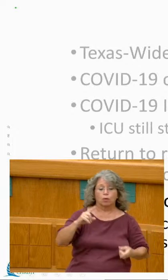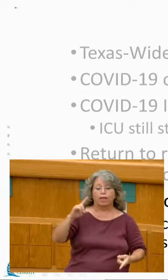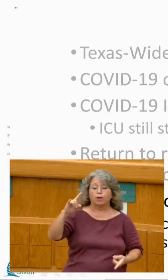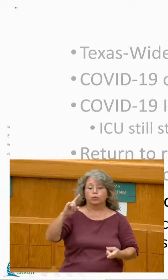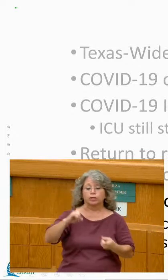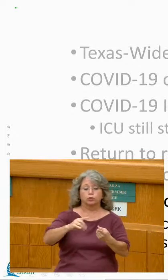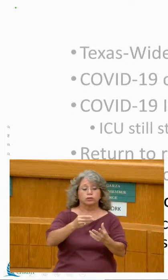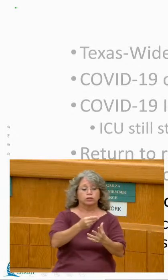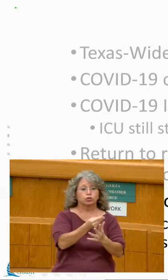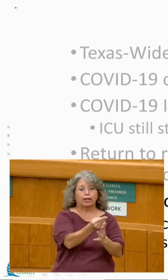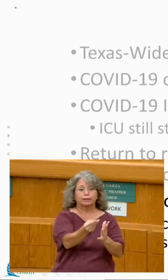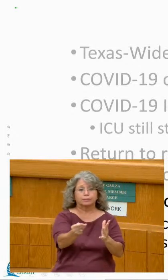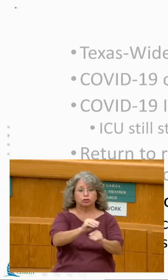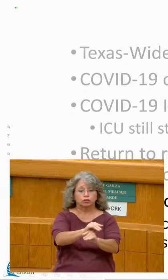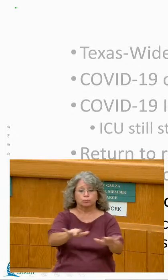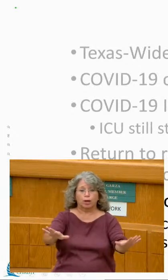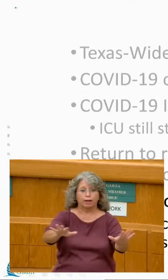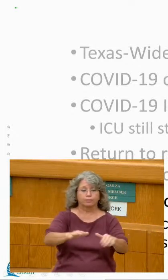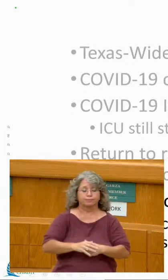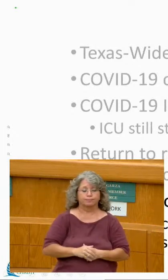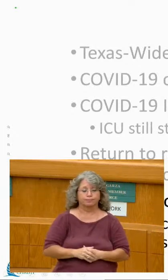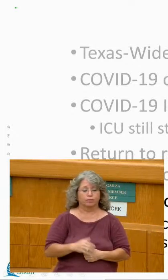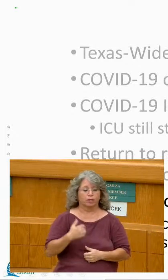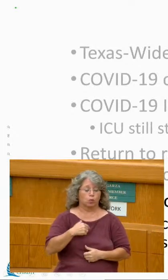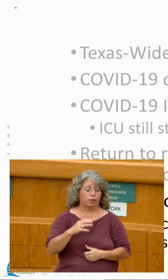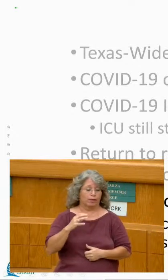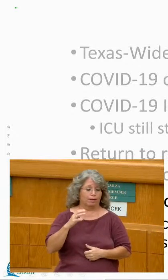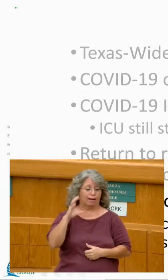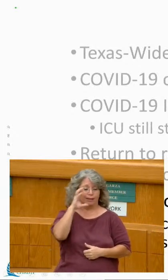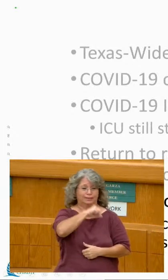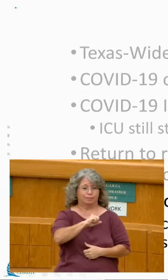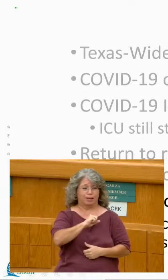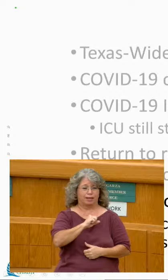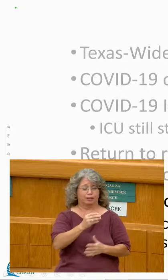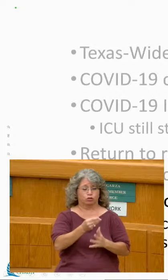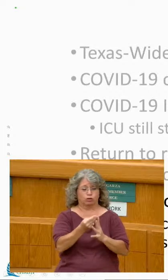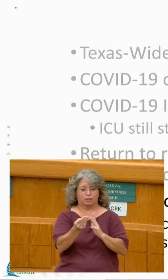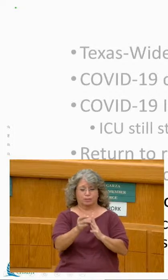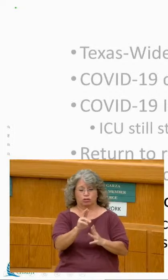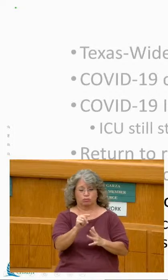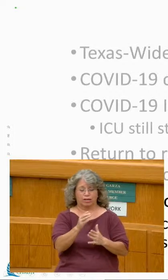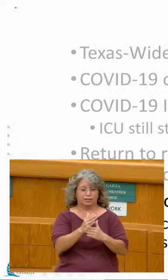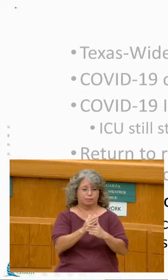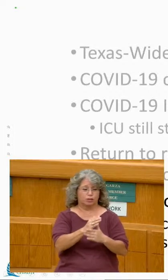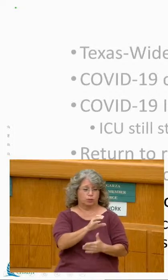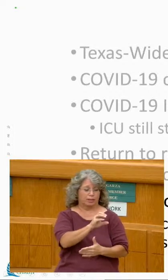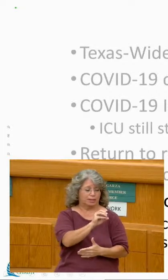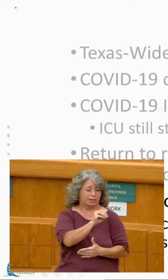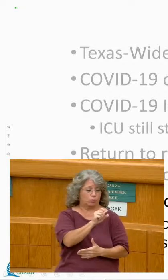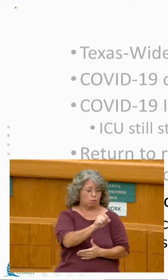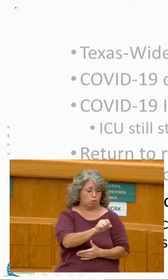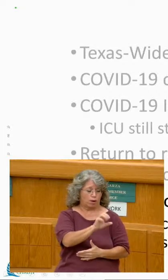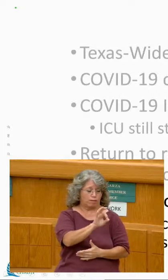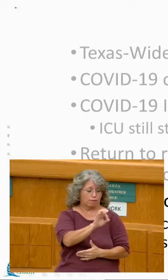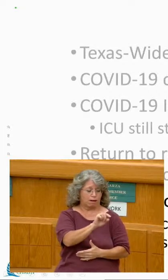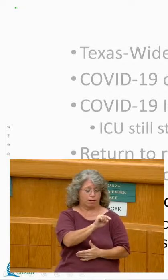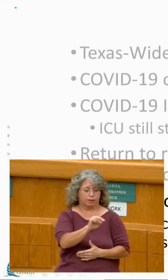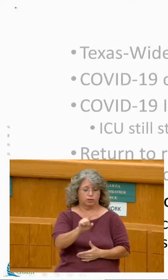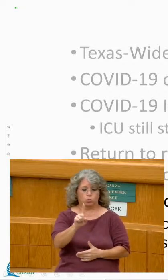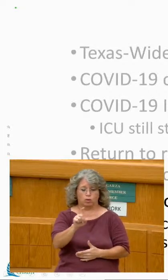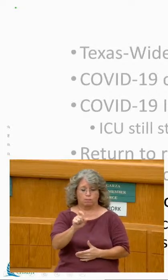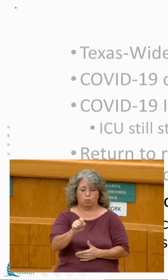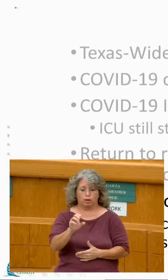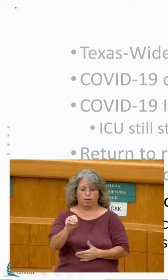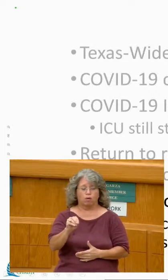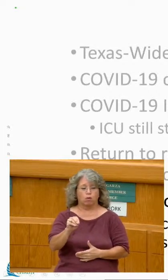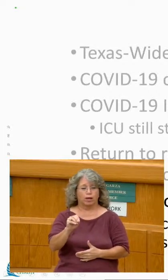our estimated transmission rate, somewhere between 0.9 and 1.0. Even though this is looking good and we're declining,